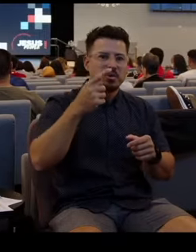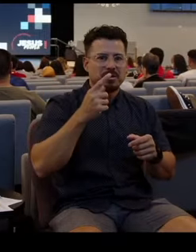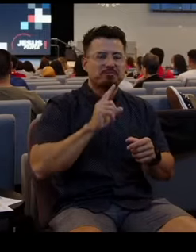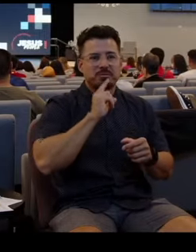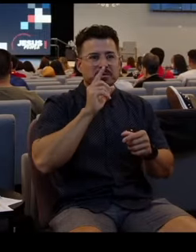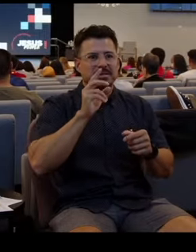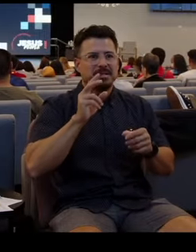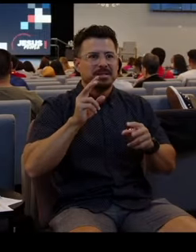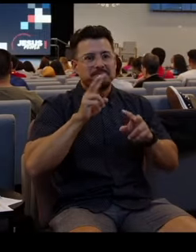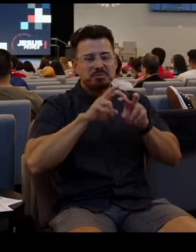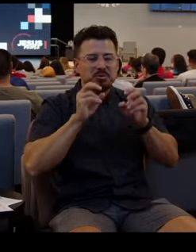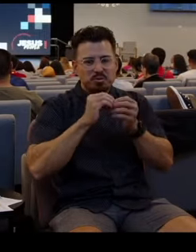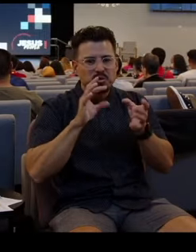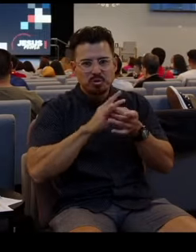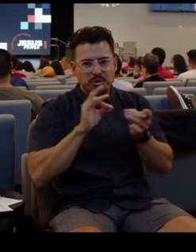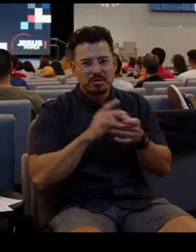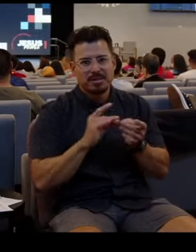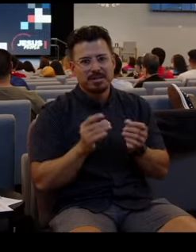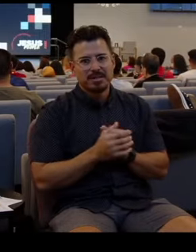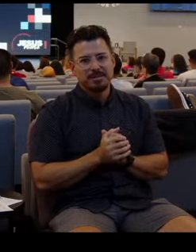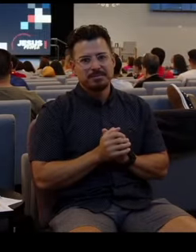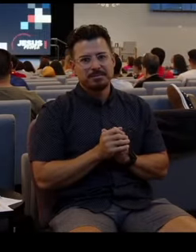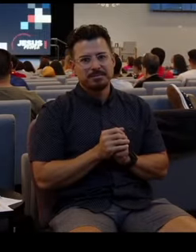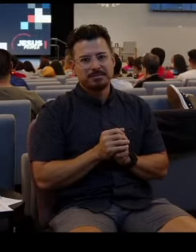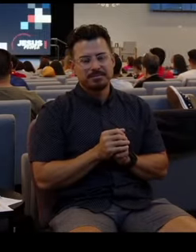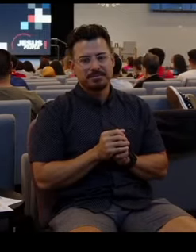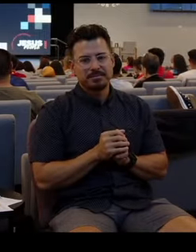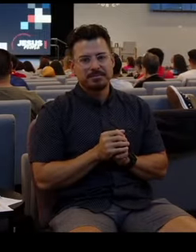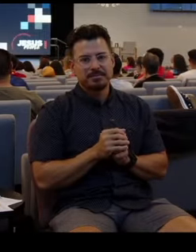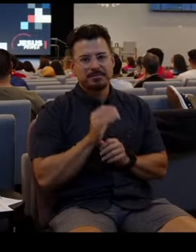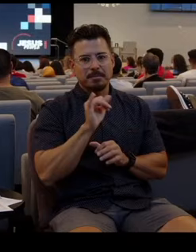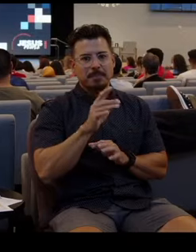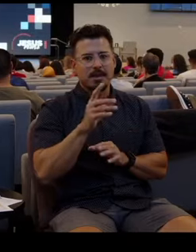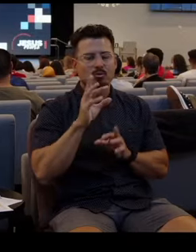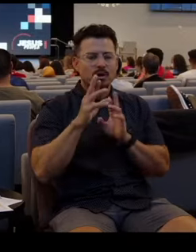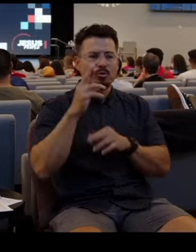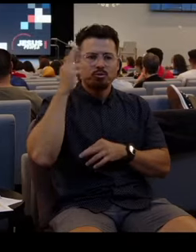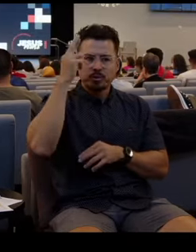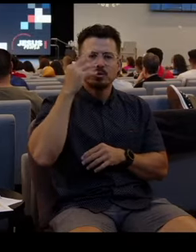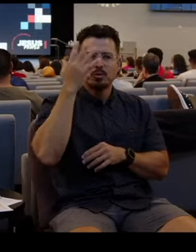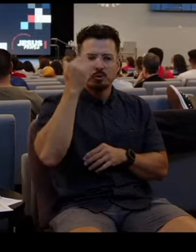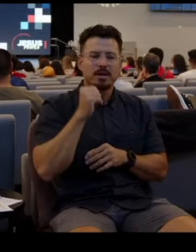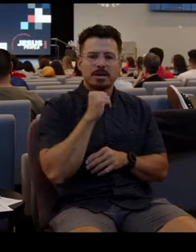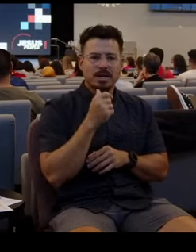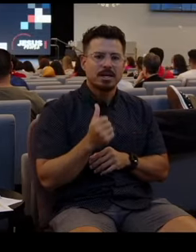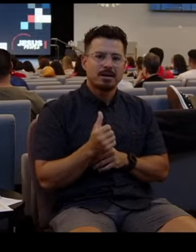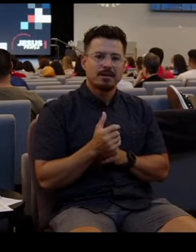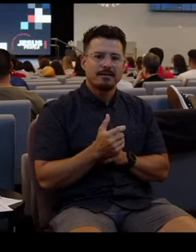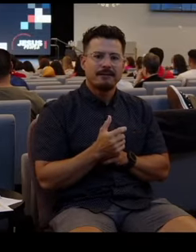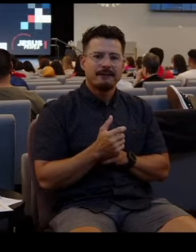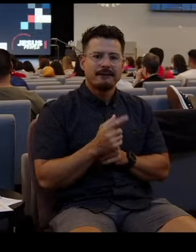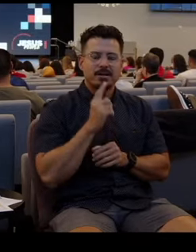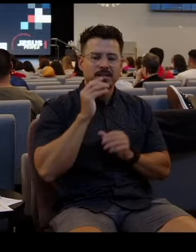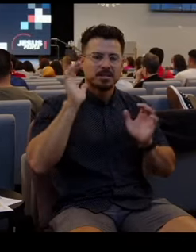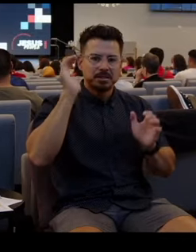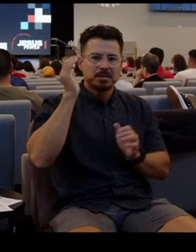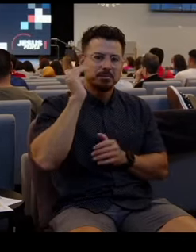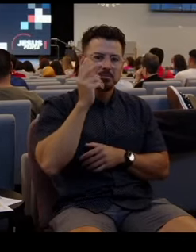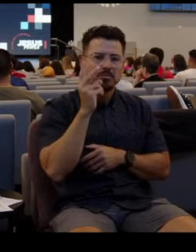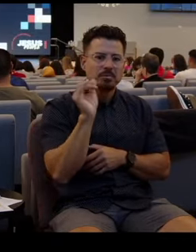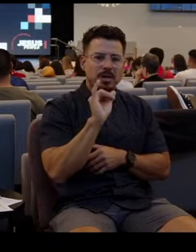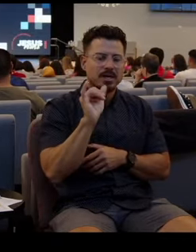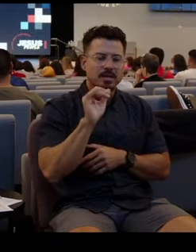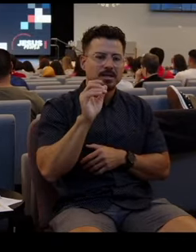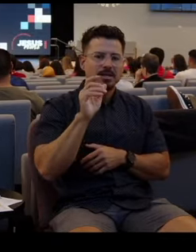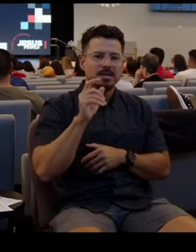sharing an article that seems plausible. And that is one of the reasons why it seems like we've